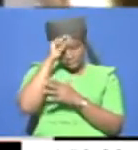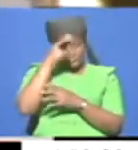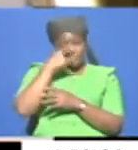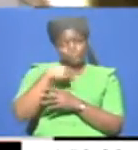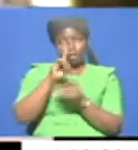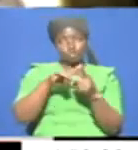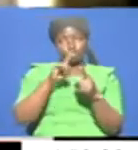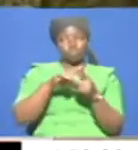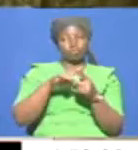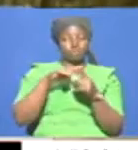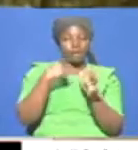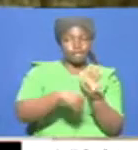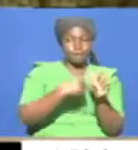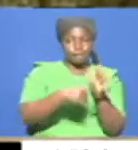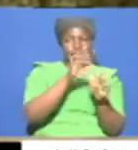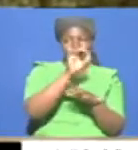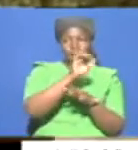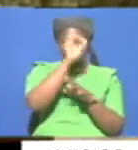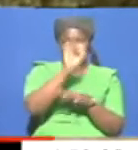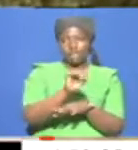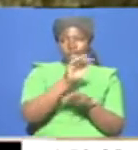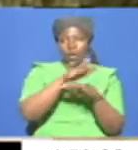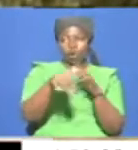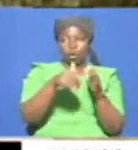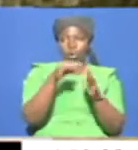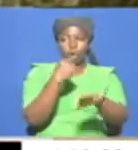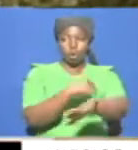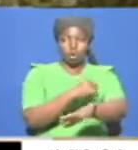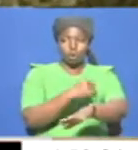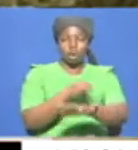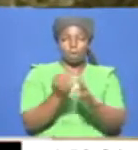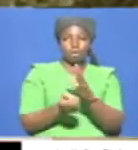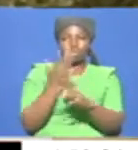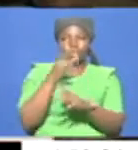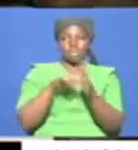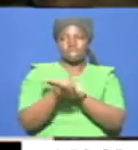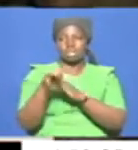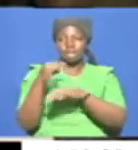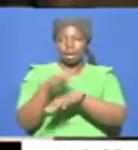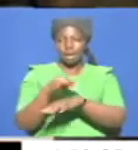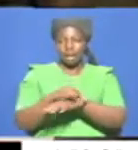refine 30% of all gold produced in Ghana. Reporting for Lunchtime News, Macau McBrien.